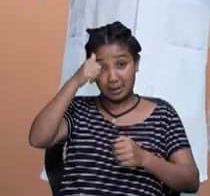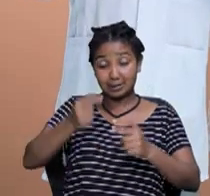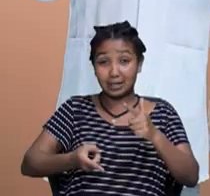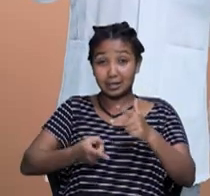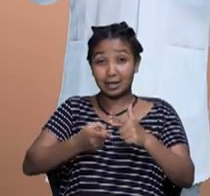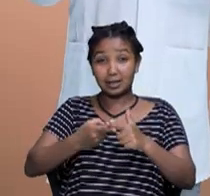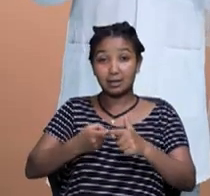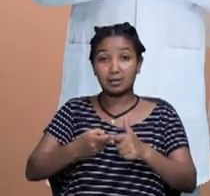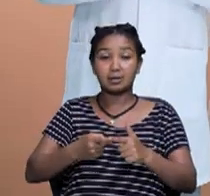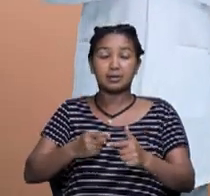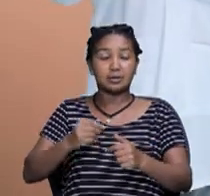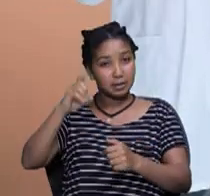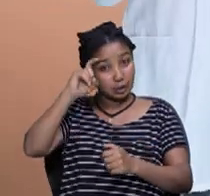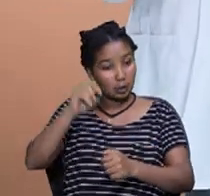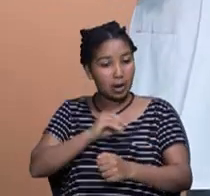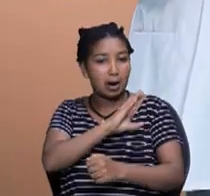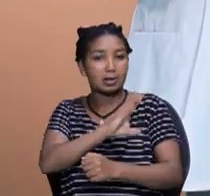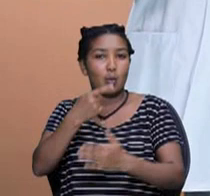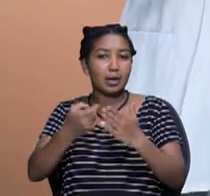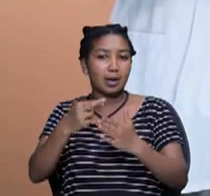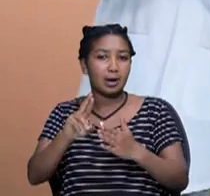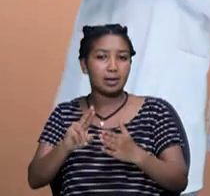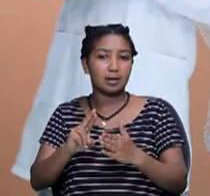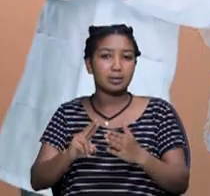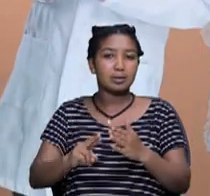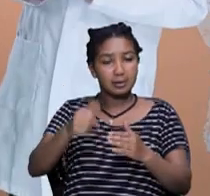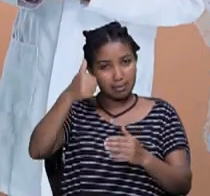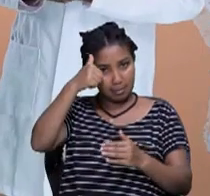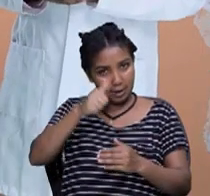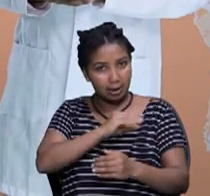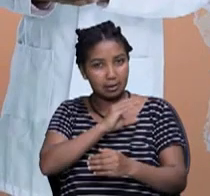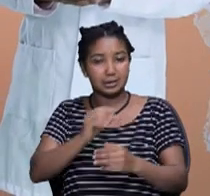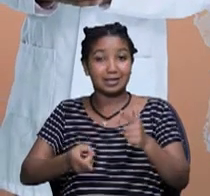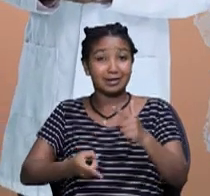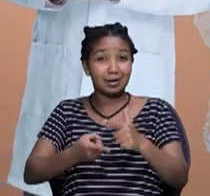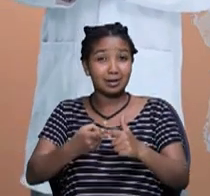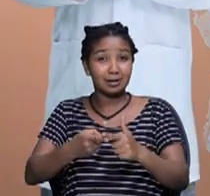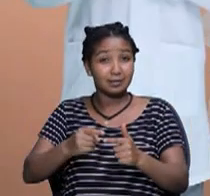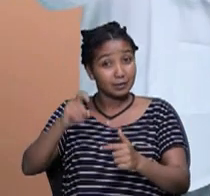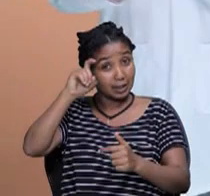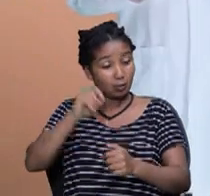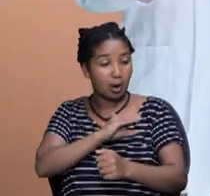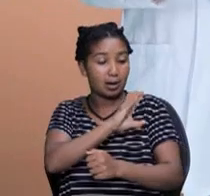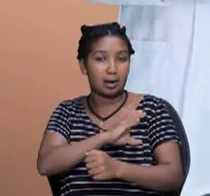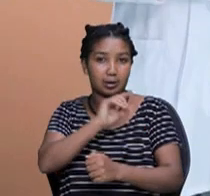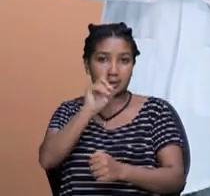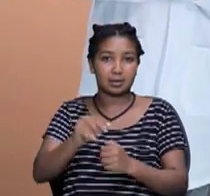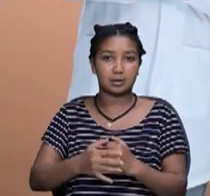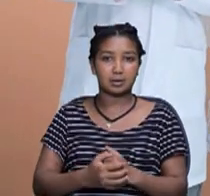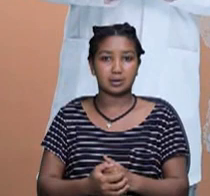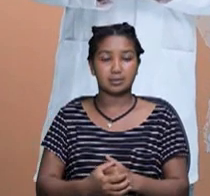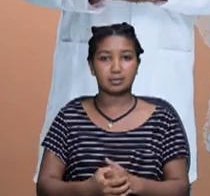secondary sexual characteristics. What are the male secondary sexual characteristics? Male secondary